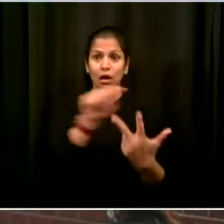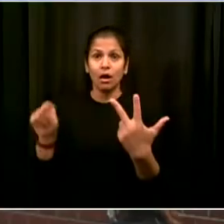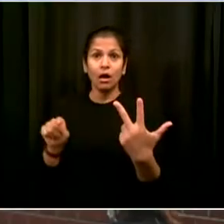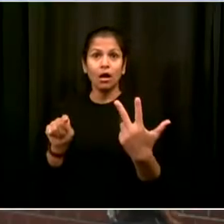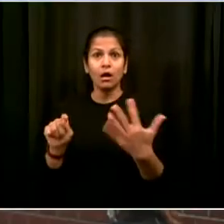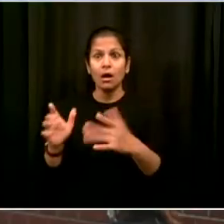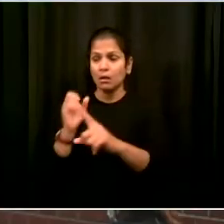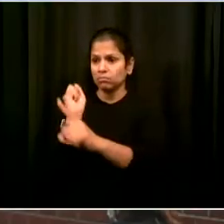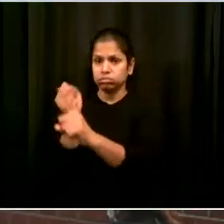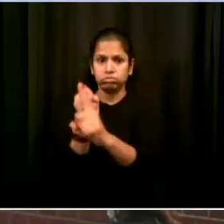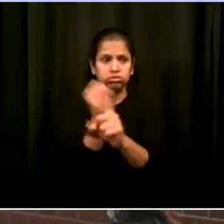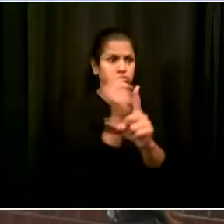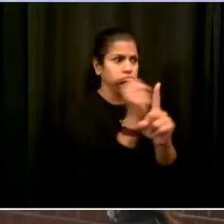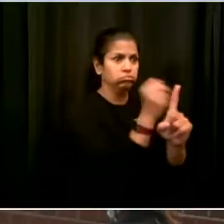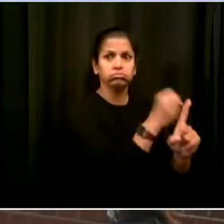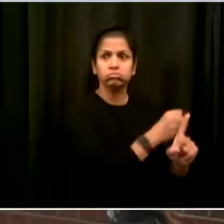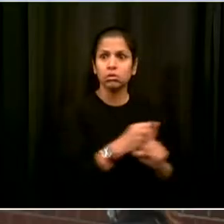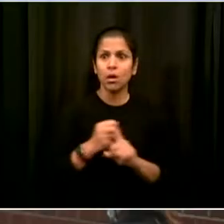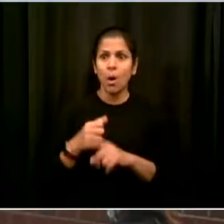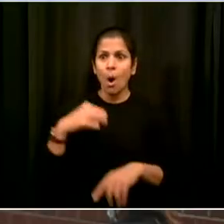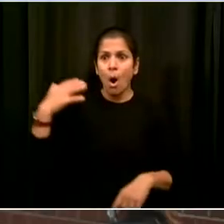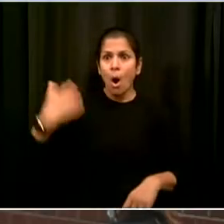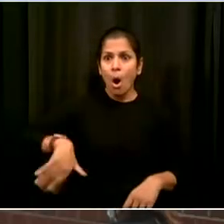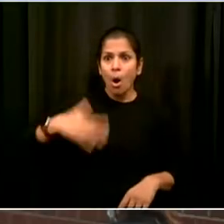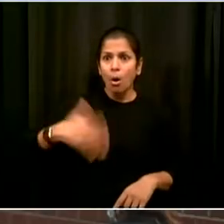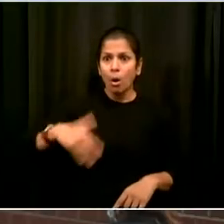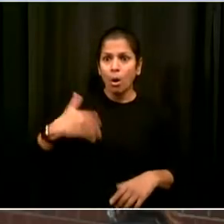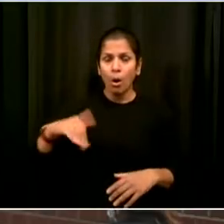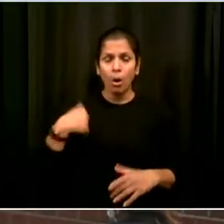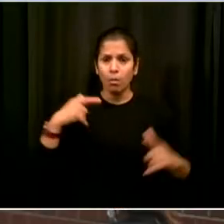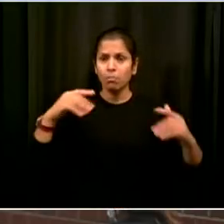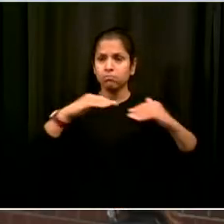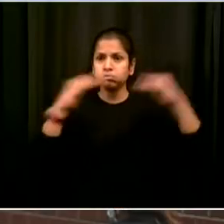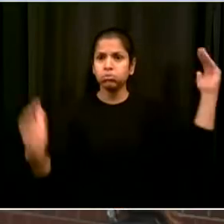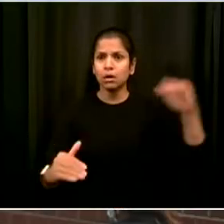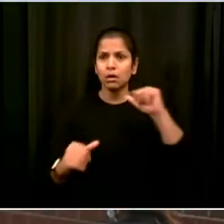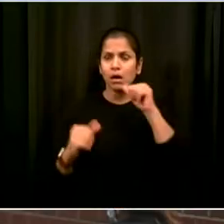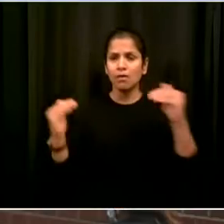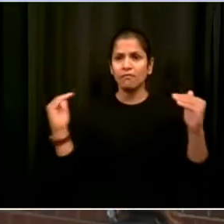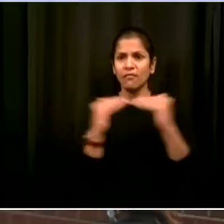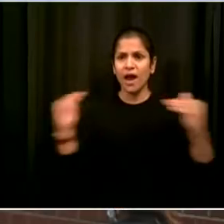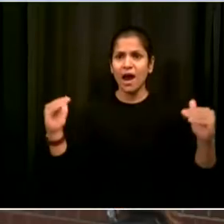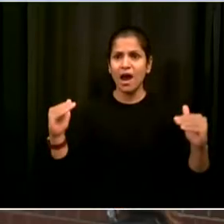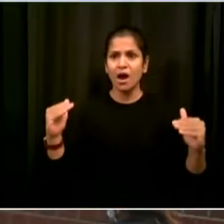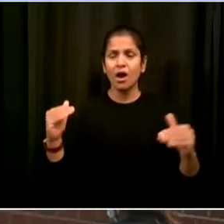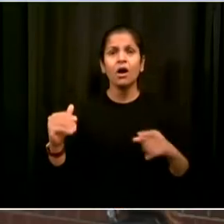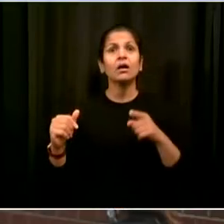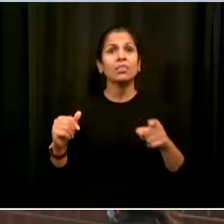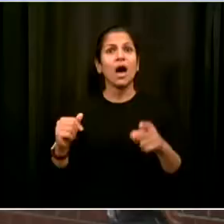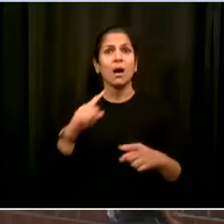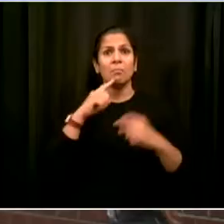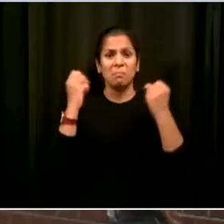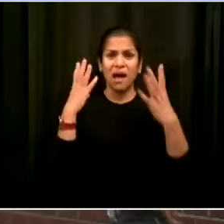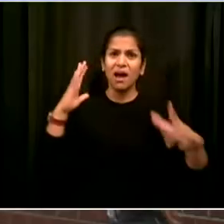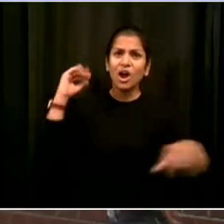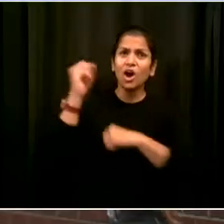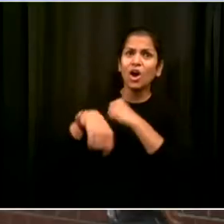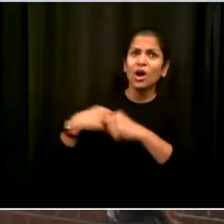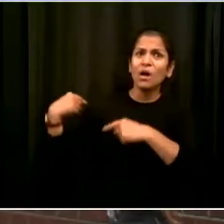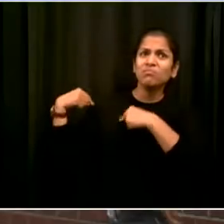the decades and decades before of healthcare inequality and economic inequality that brought out such painful